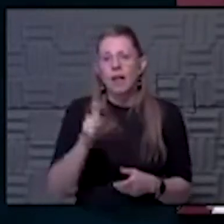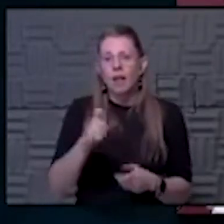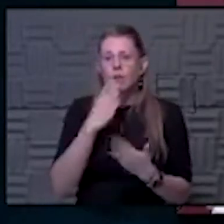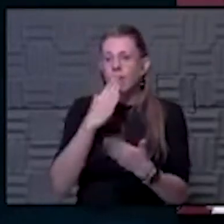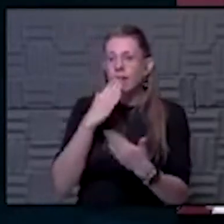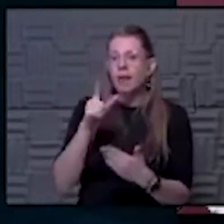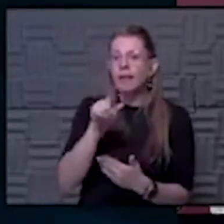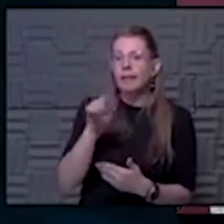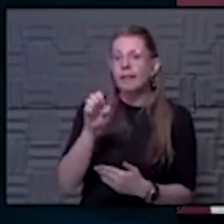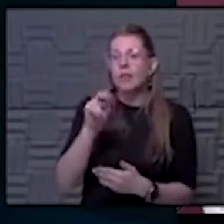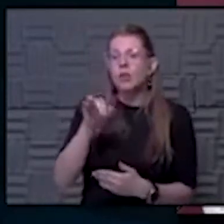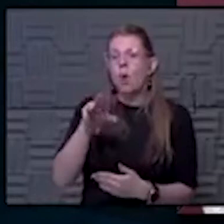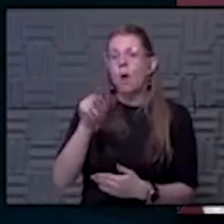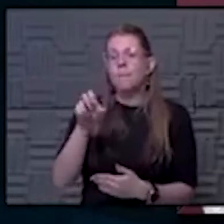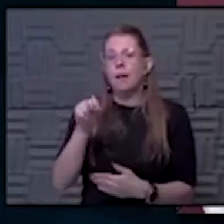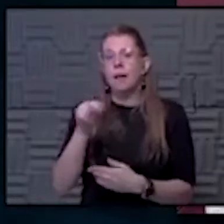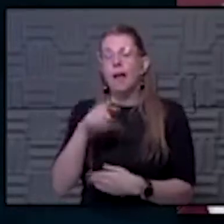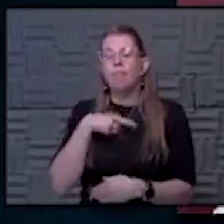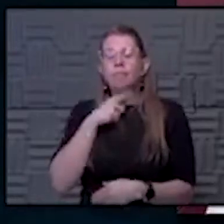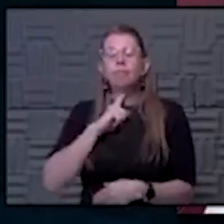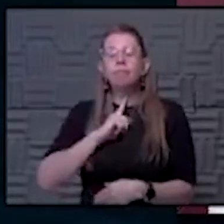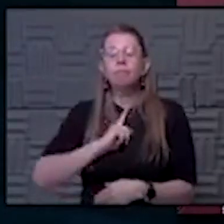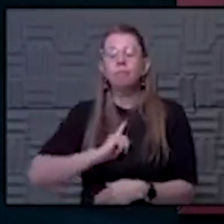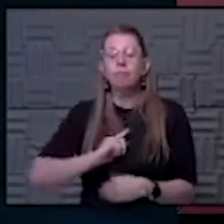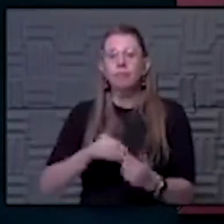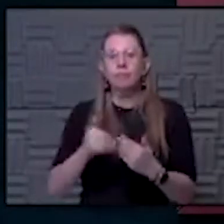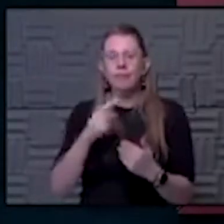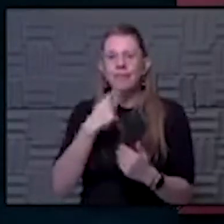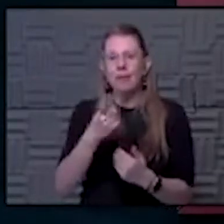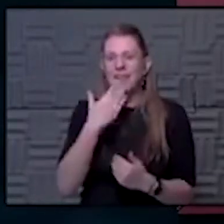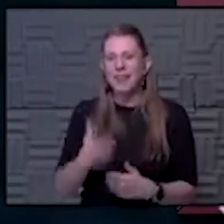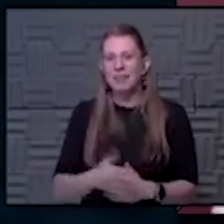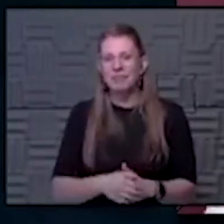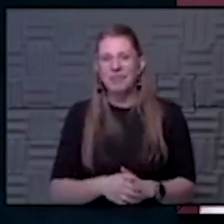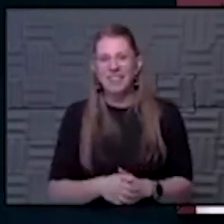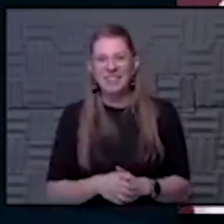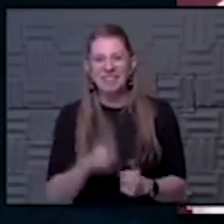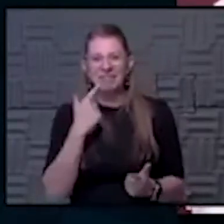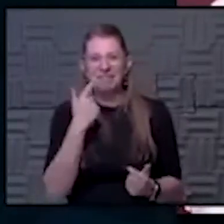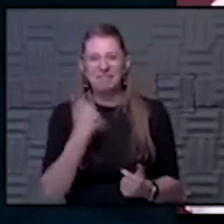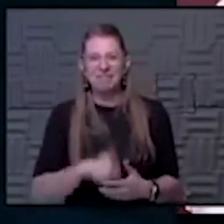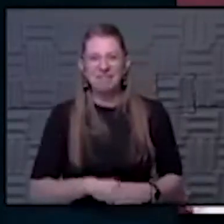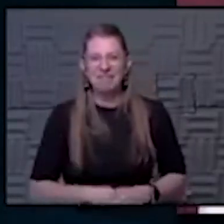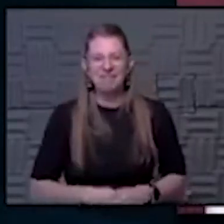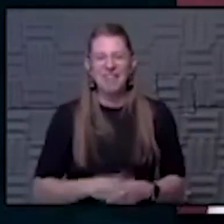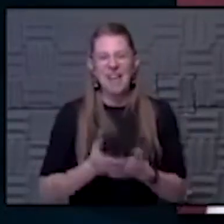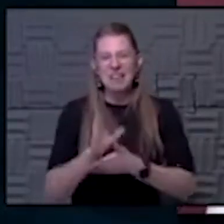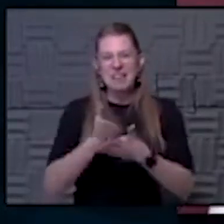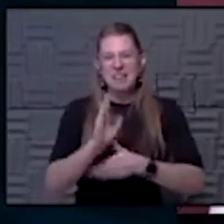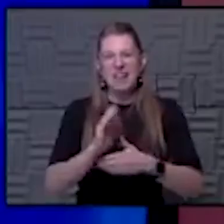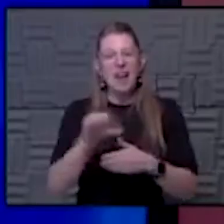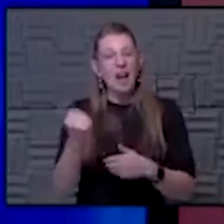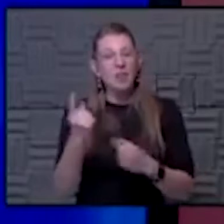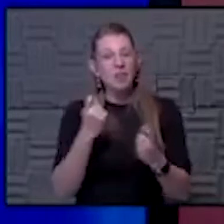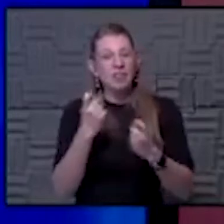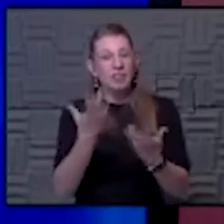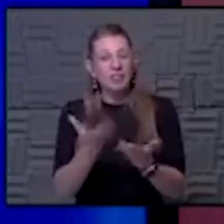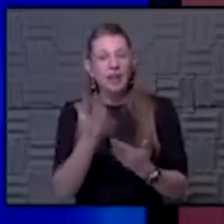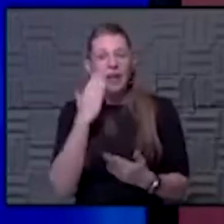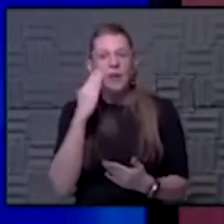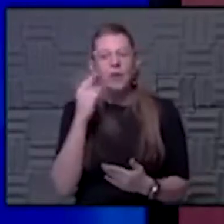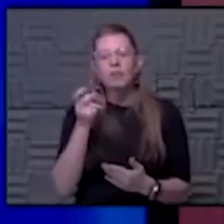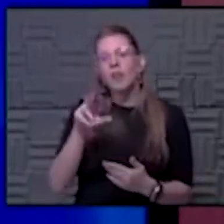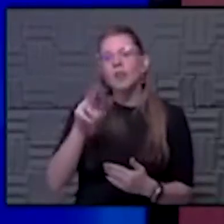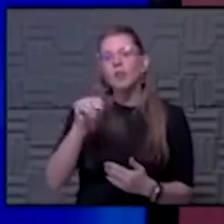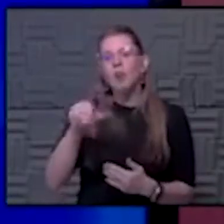Lee Norman. I got to swallow when I do that. All right. Other questions out there? I know Dr. Norman's